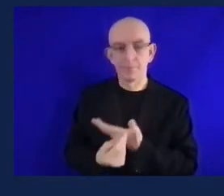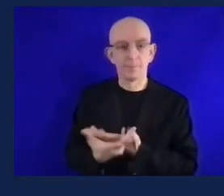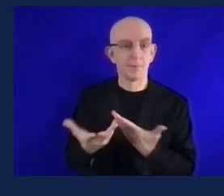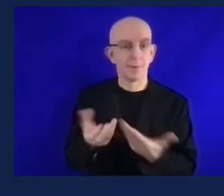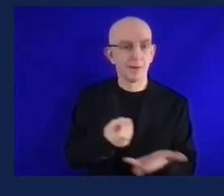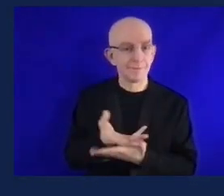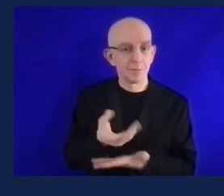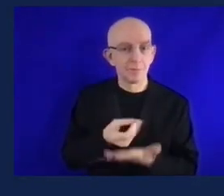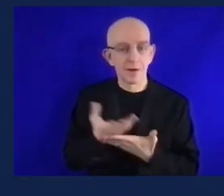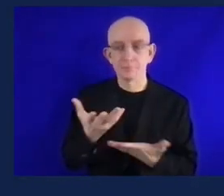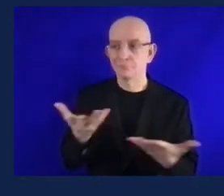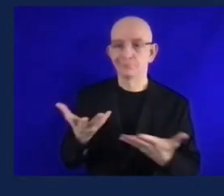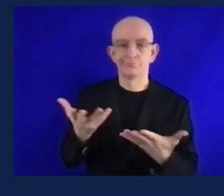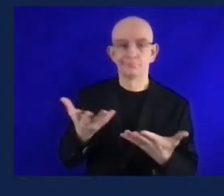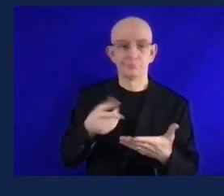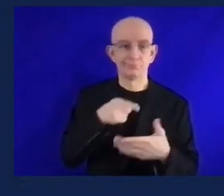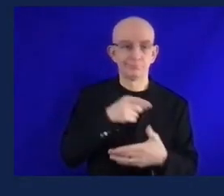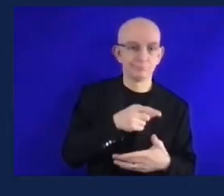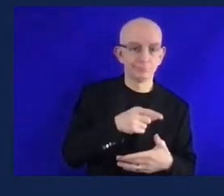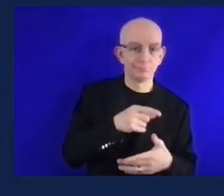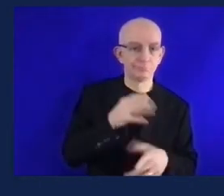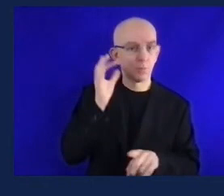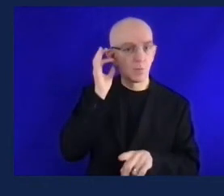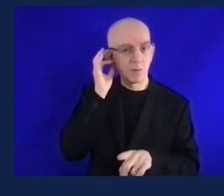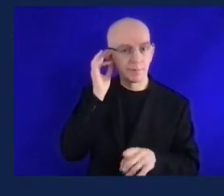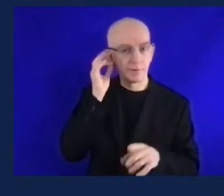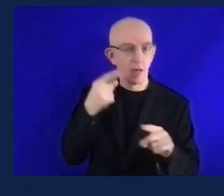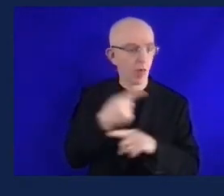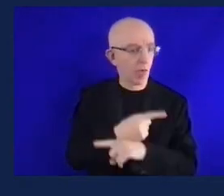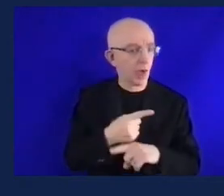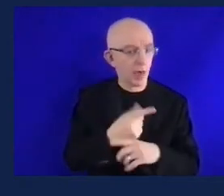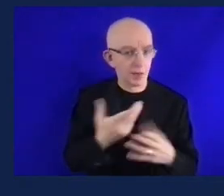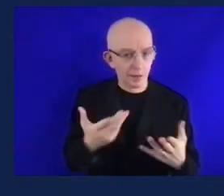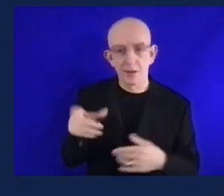as finding missing information as with the men's.